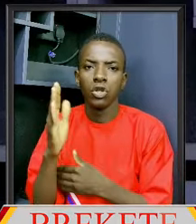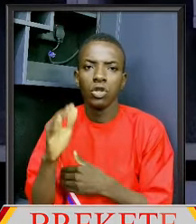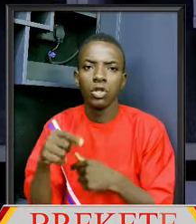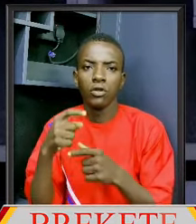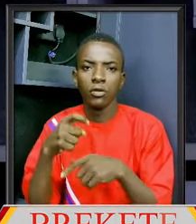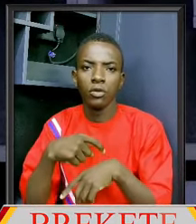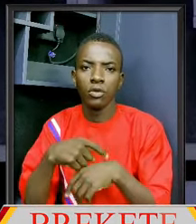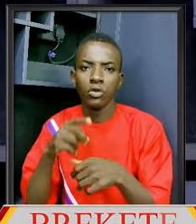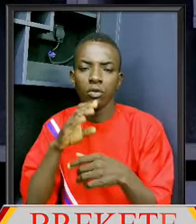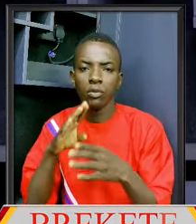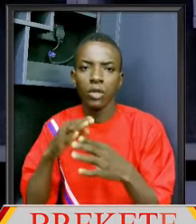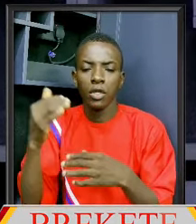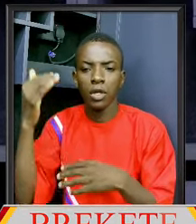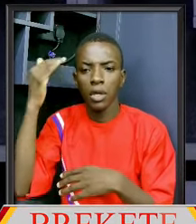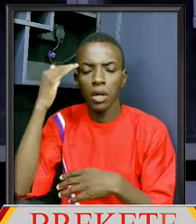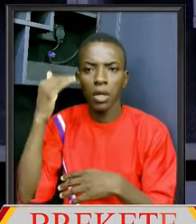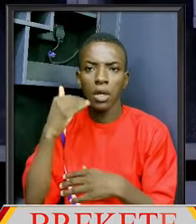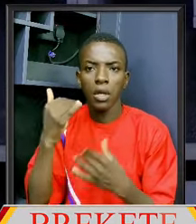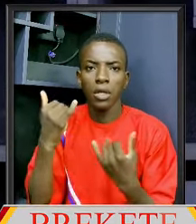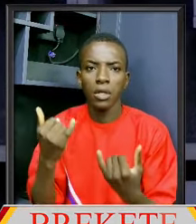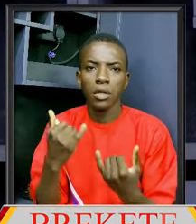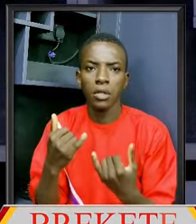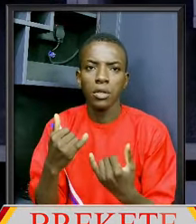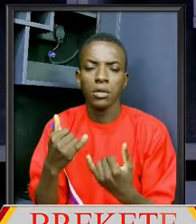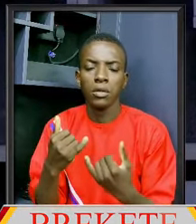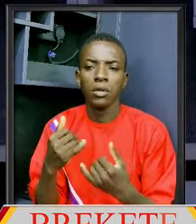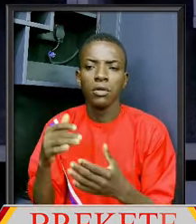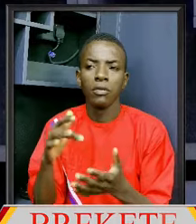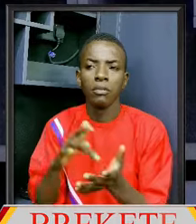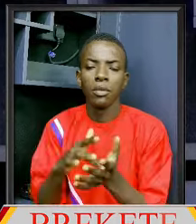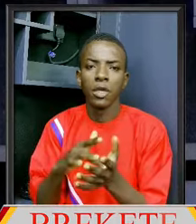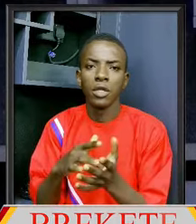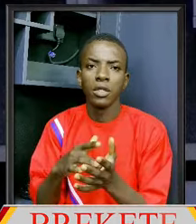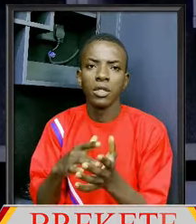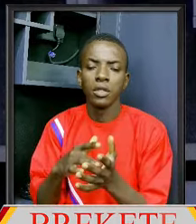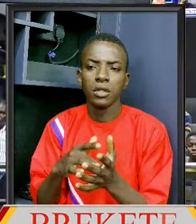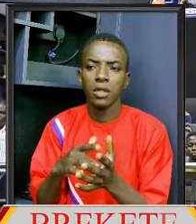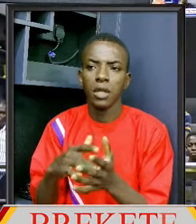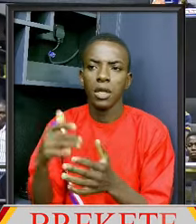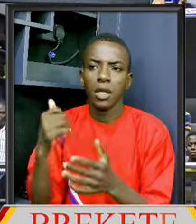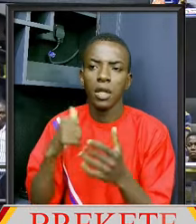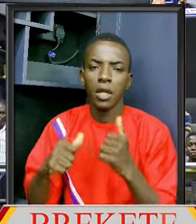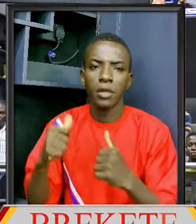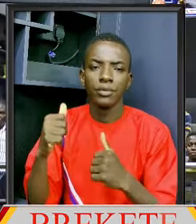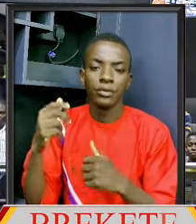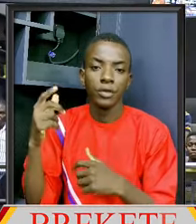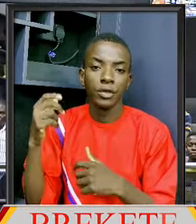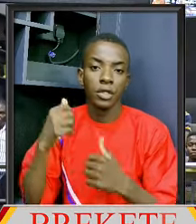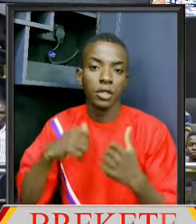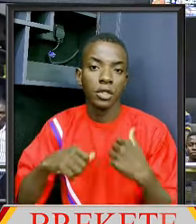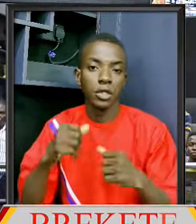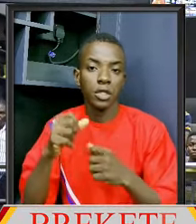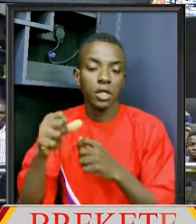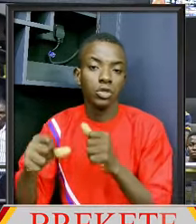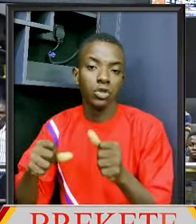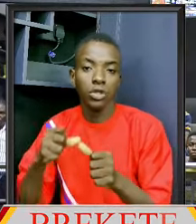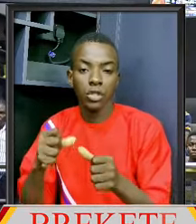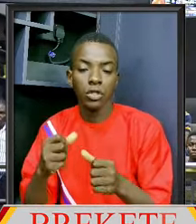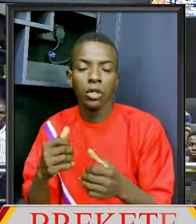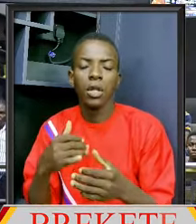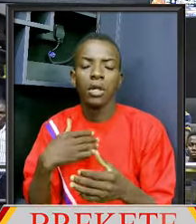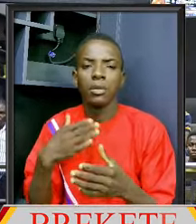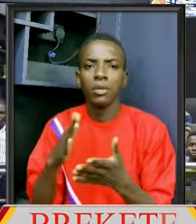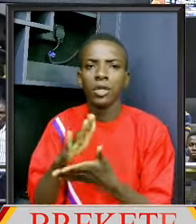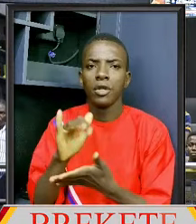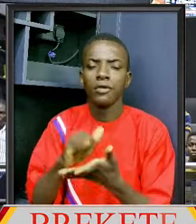him opportunity to be the head now of the Medical Lab Scientist Association. And